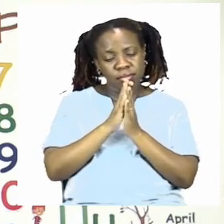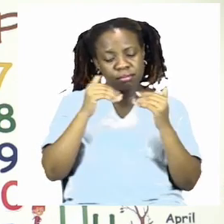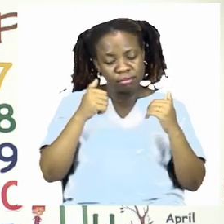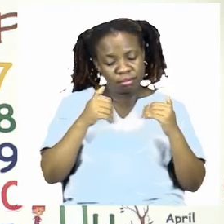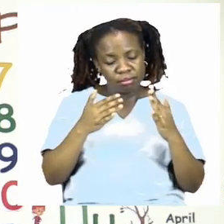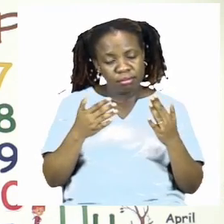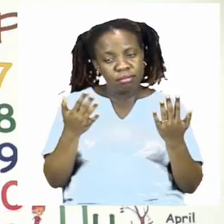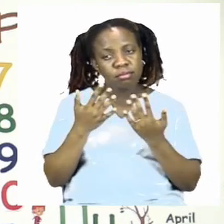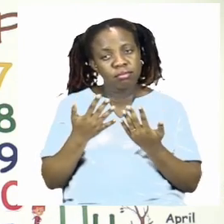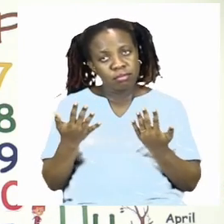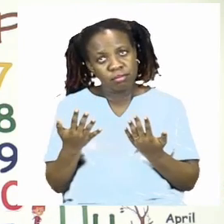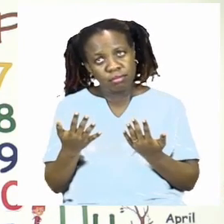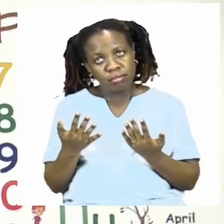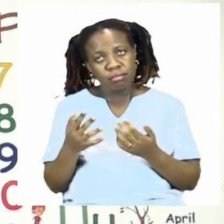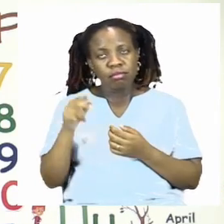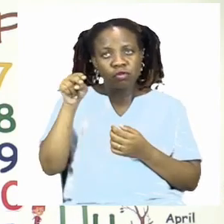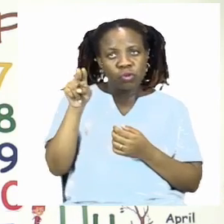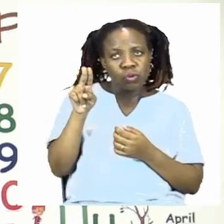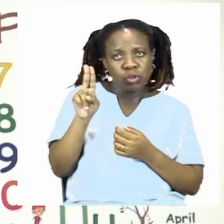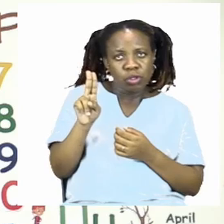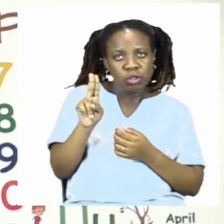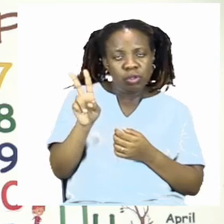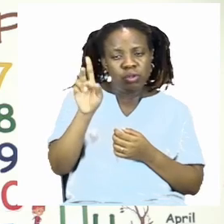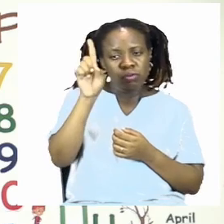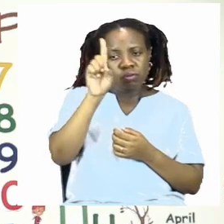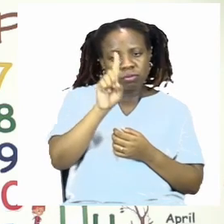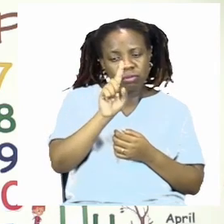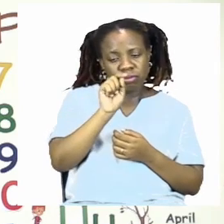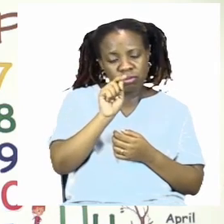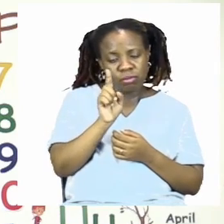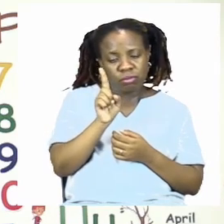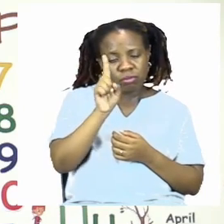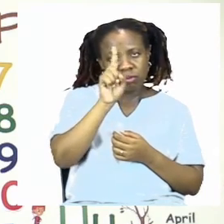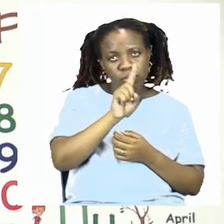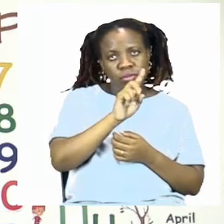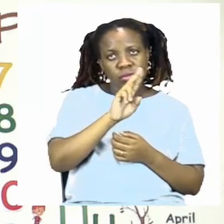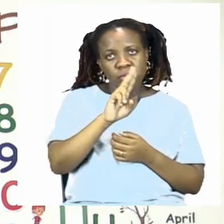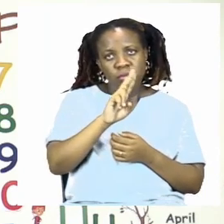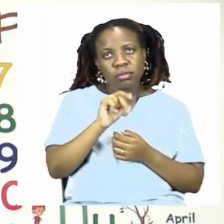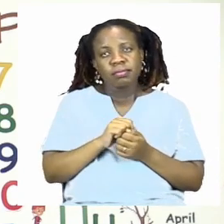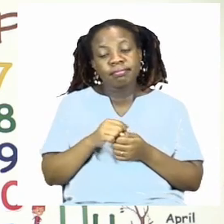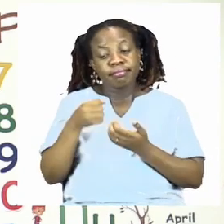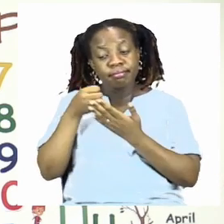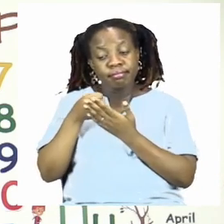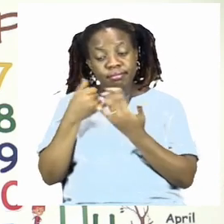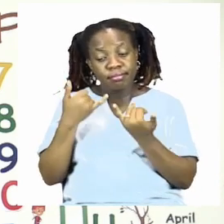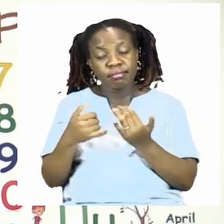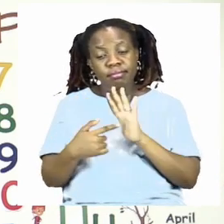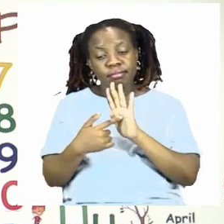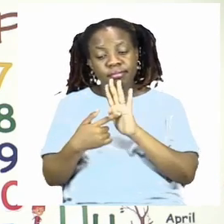to our hundreds. Now let's quickly try a minus sum. This minus sum